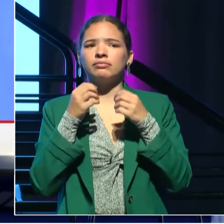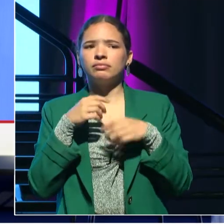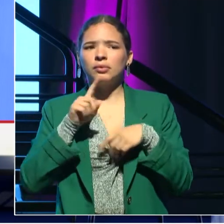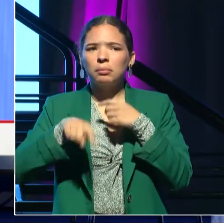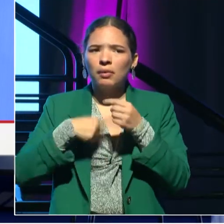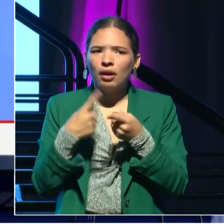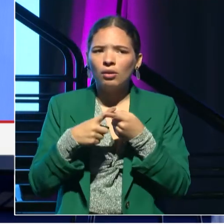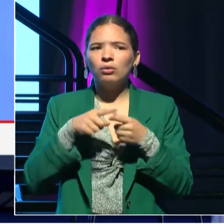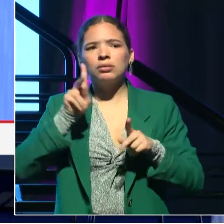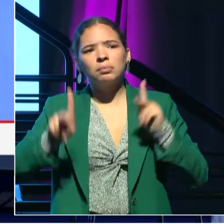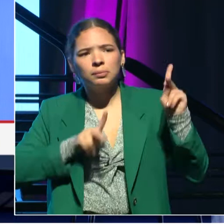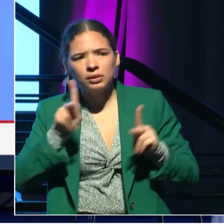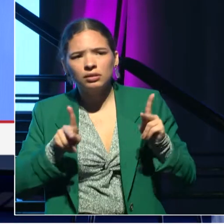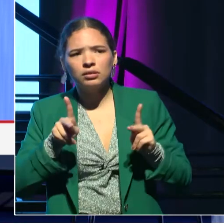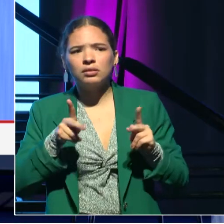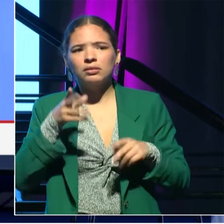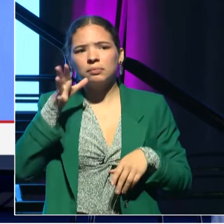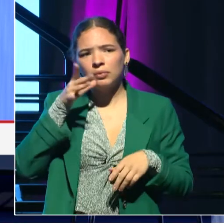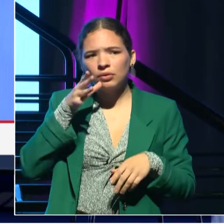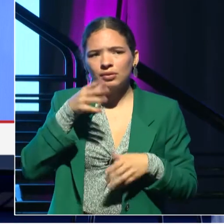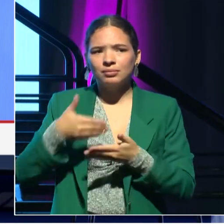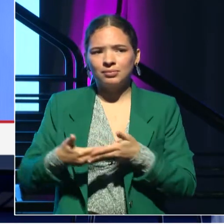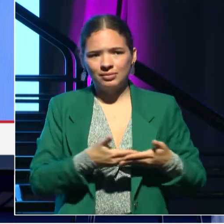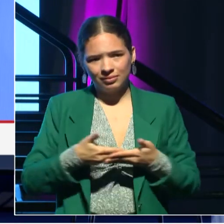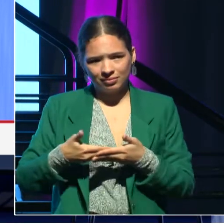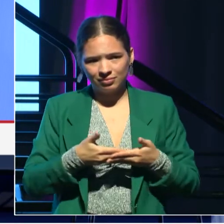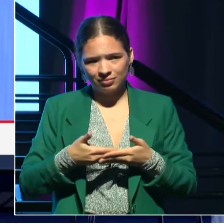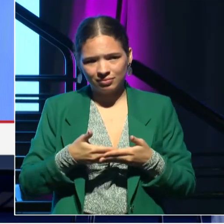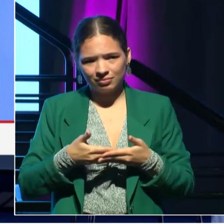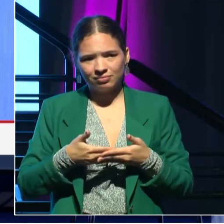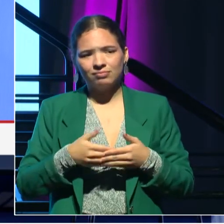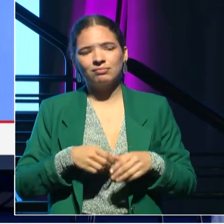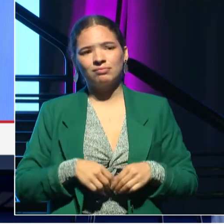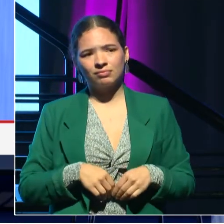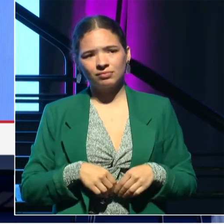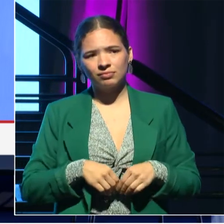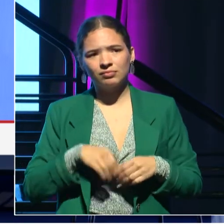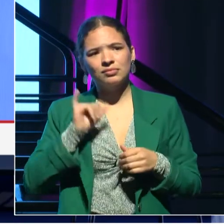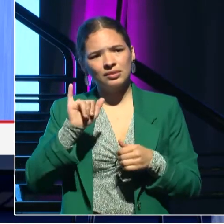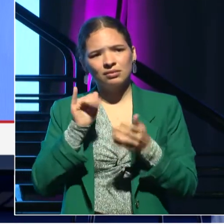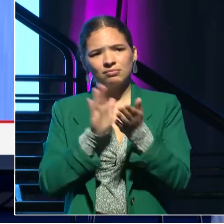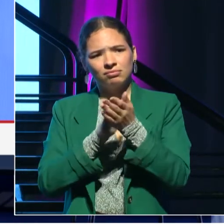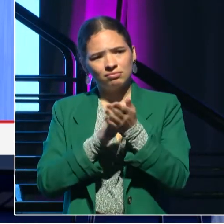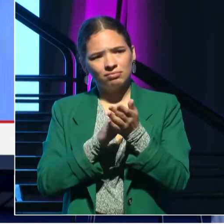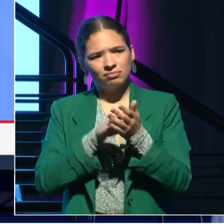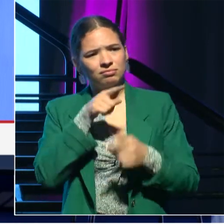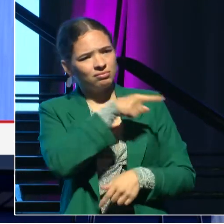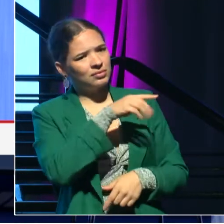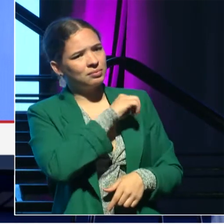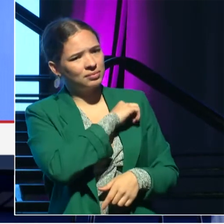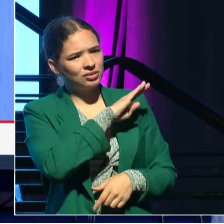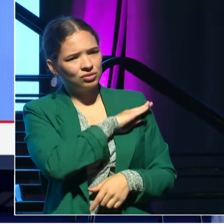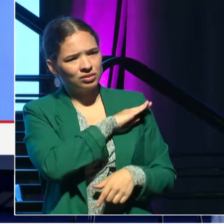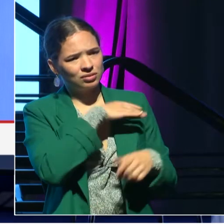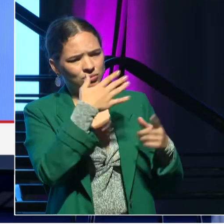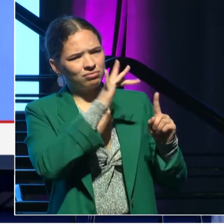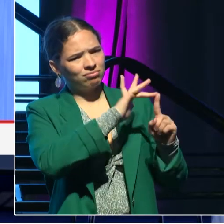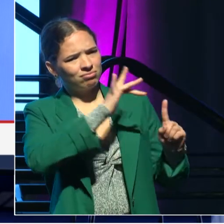babies. We applaud you, Mayor Bowser, for your efforts to spotlight this significant issue